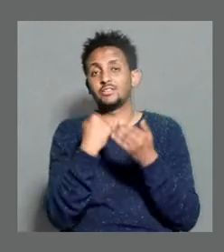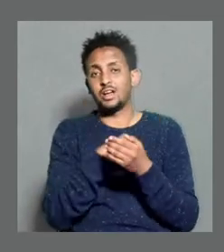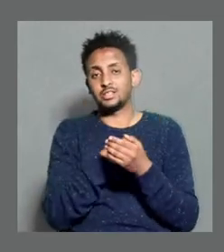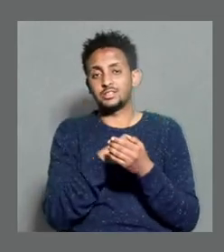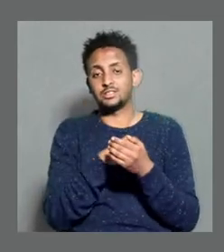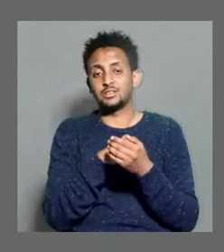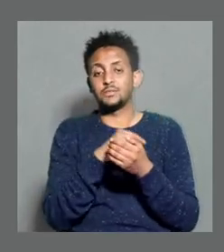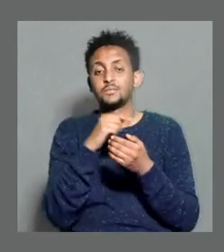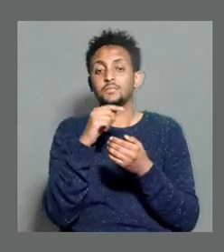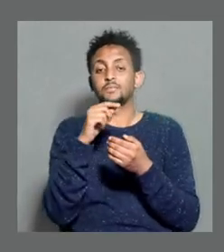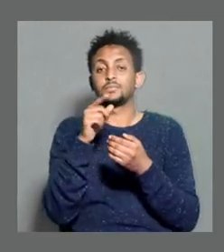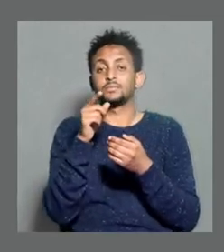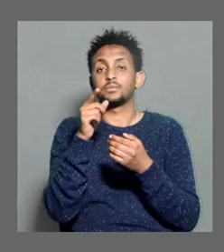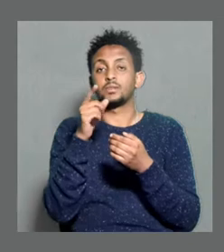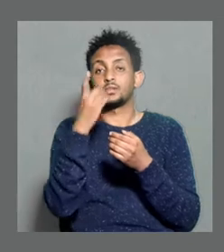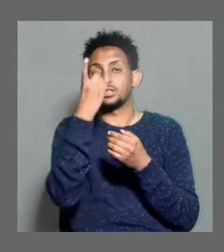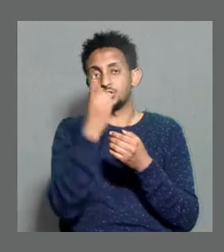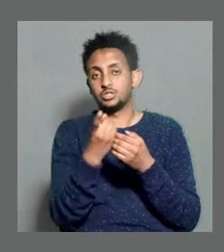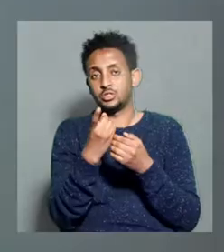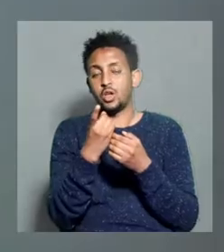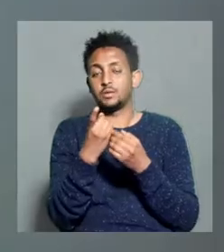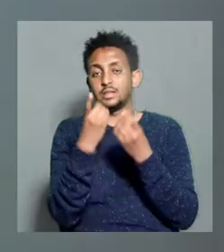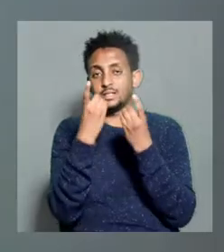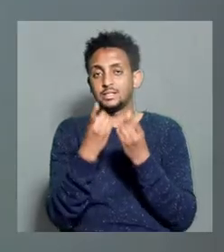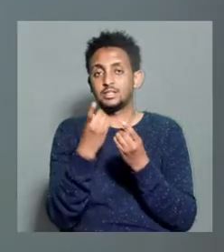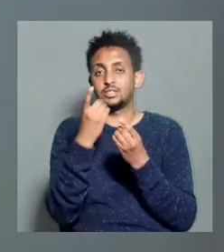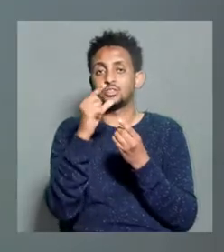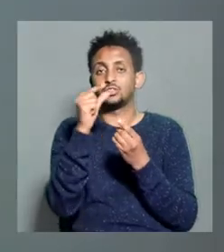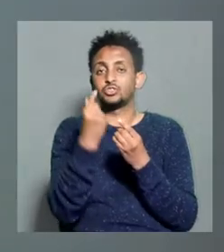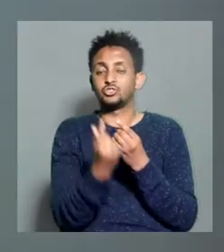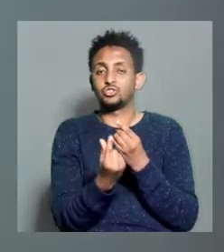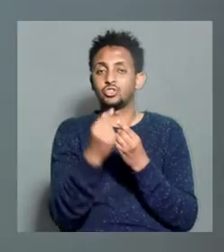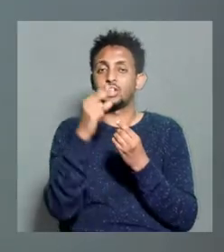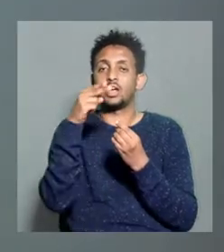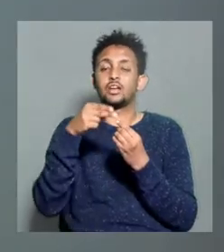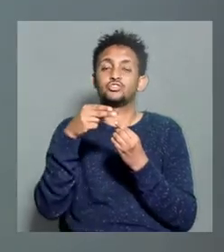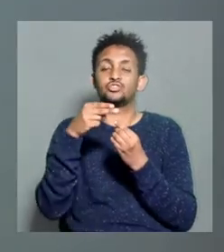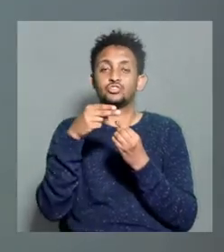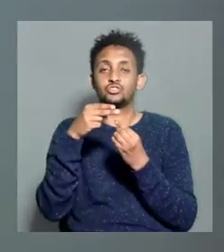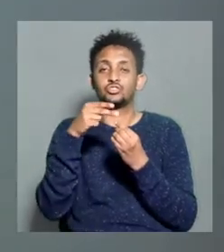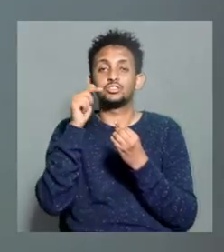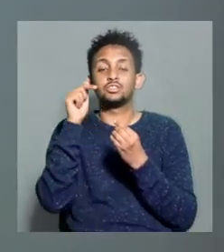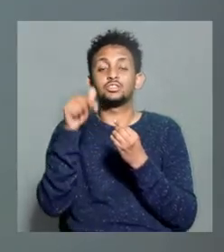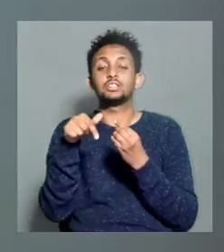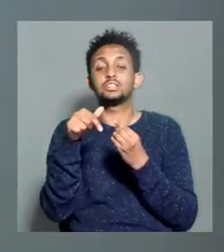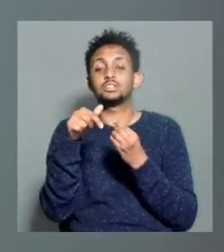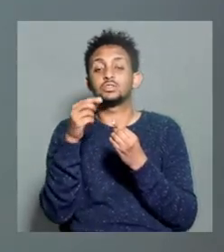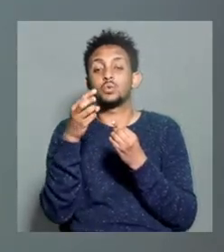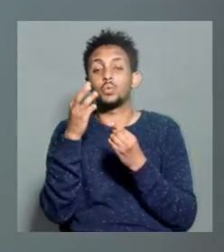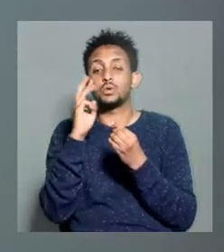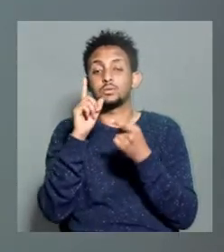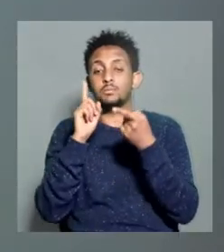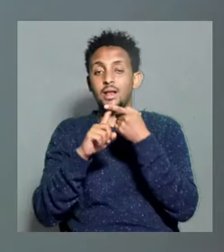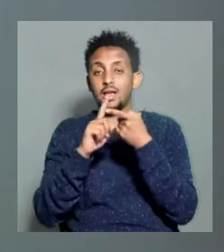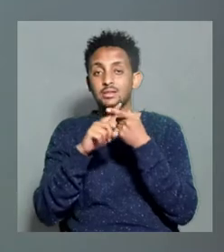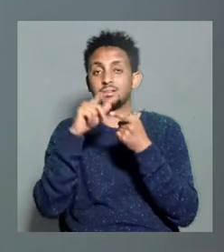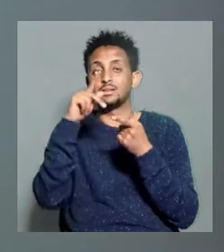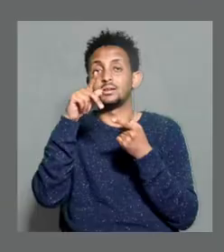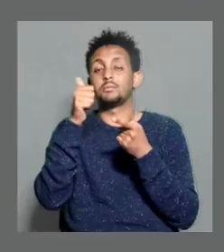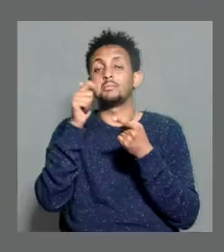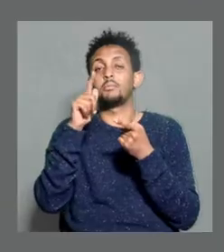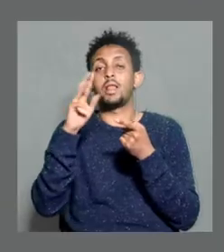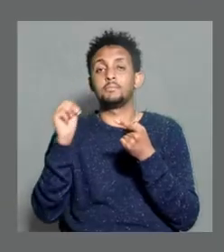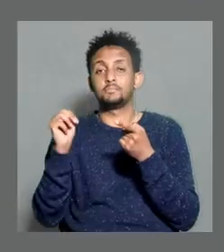rho gh plus the atmospheric pressure. This was the equation that we